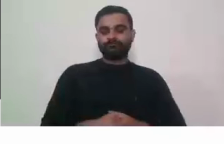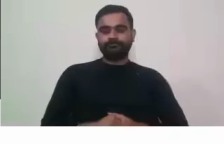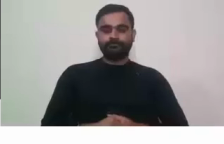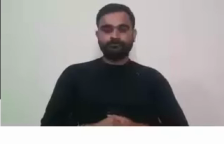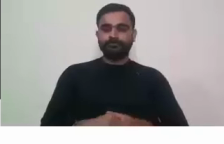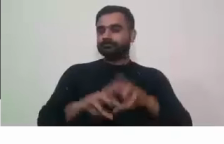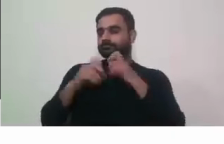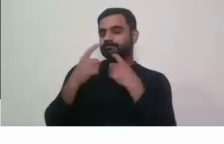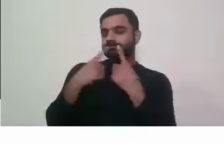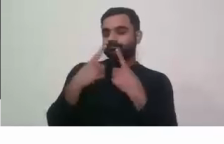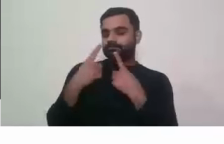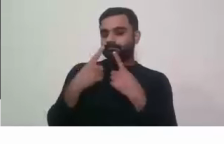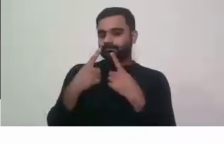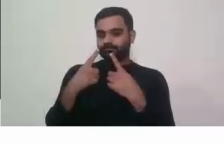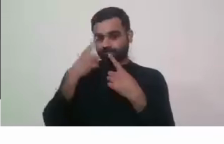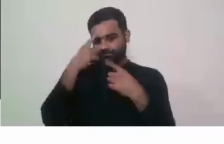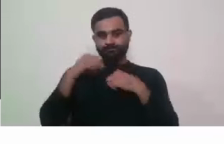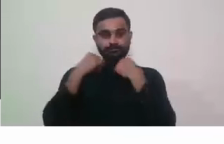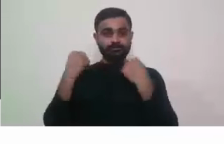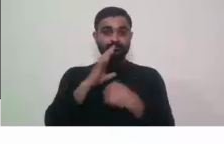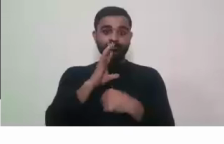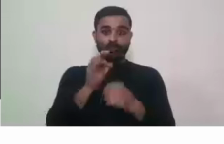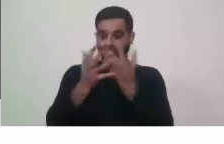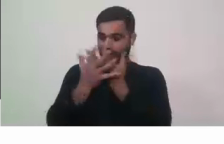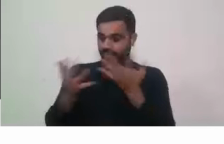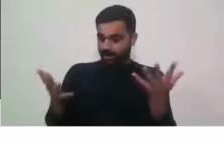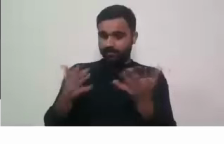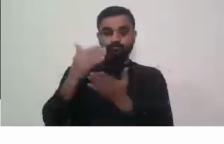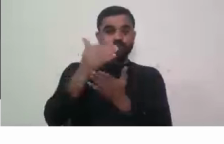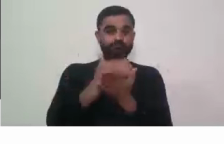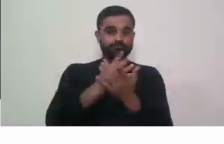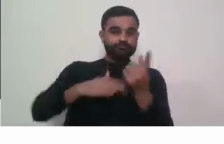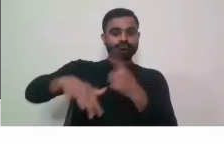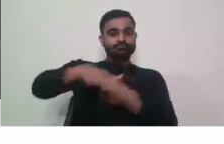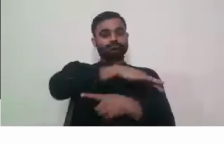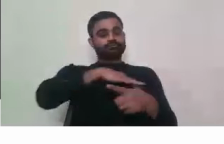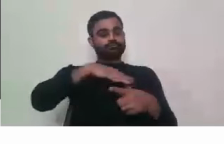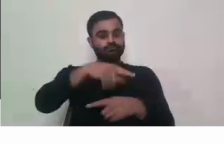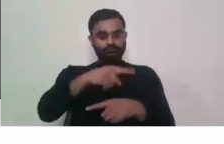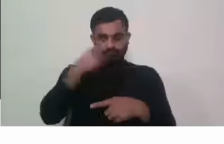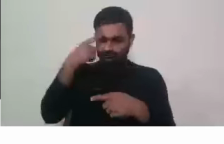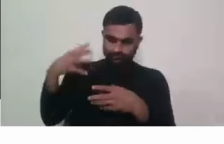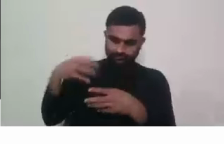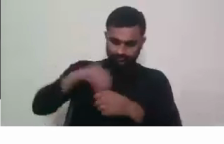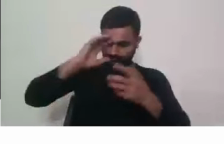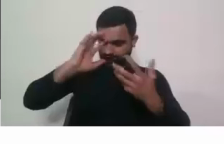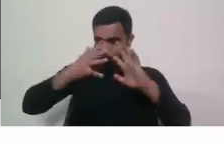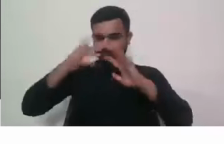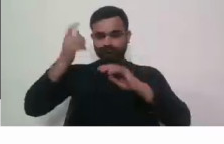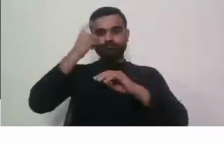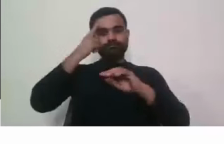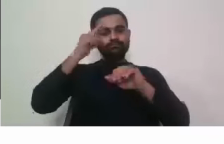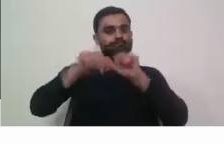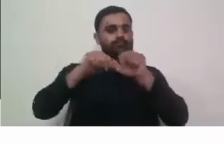Talk about authentic objects or events in the surrounding, brainstorming session. All